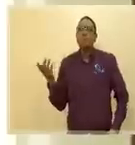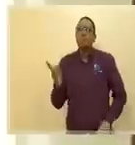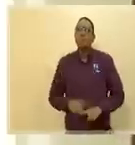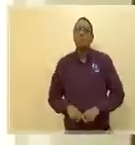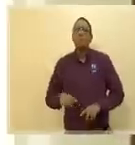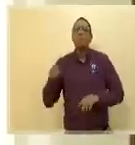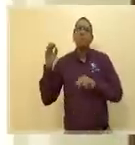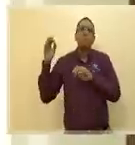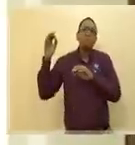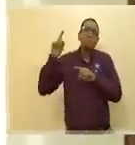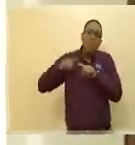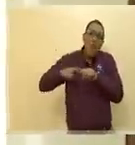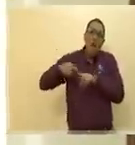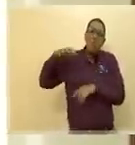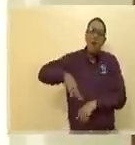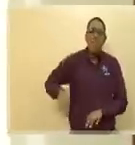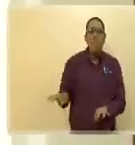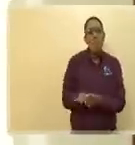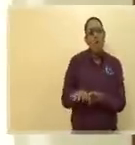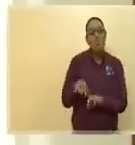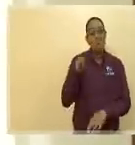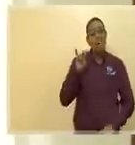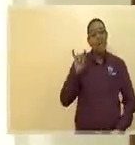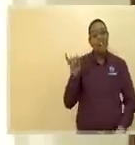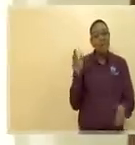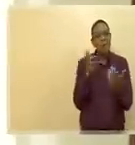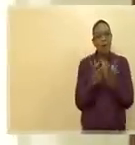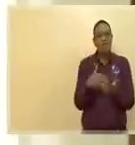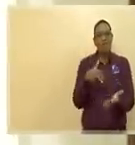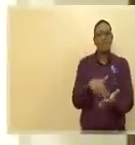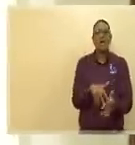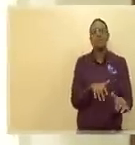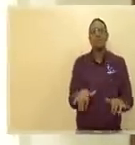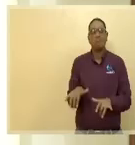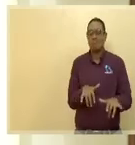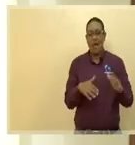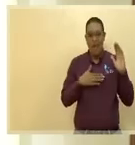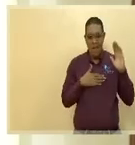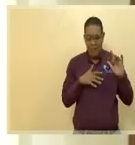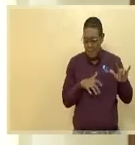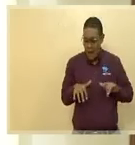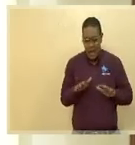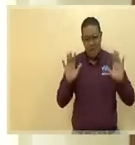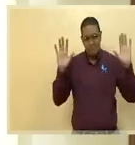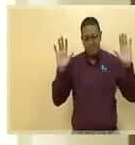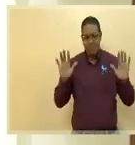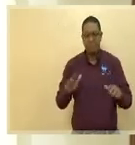it. Ladies and gentlemen, without further ado, may I ask you to stand for the playing of the national anthem of Jamaica.